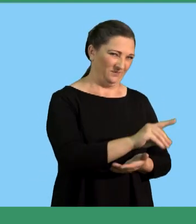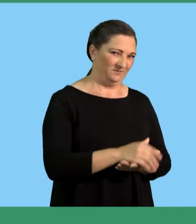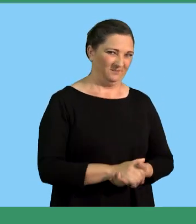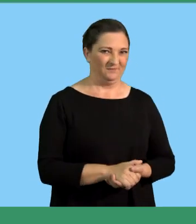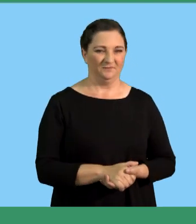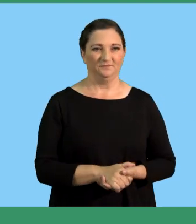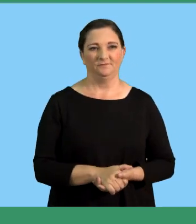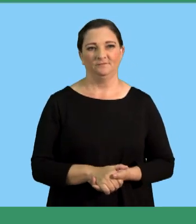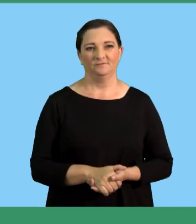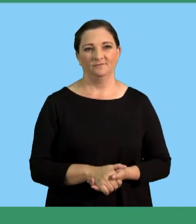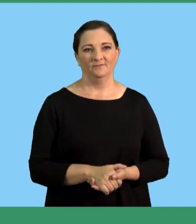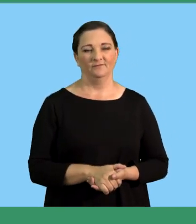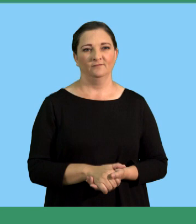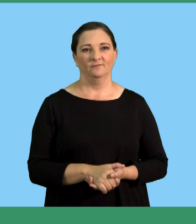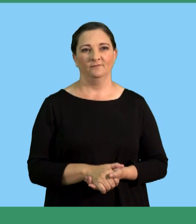deposit.